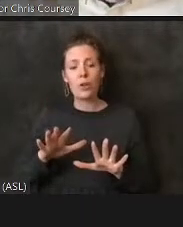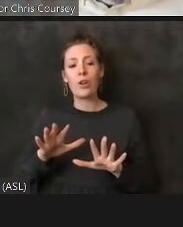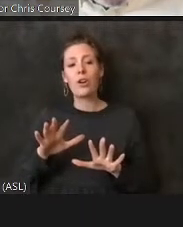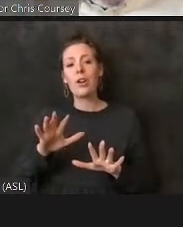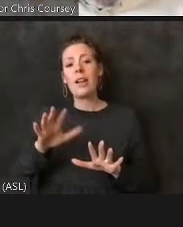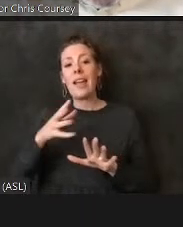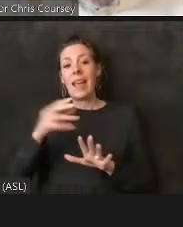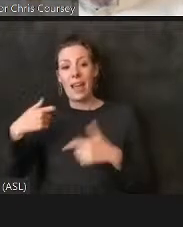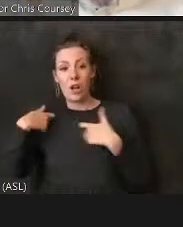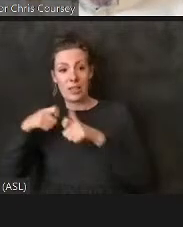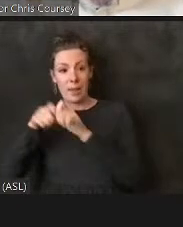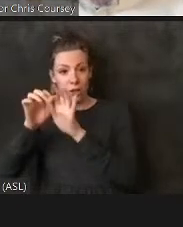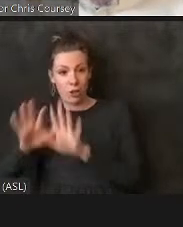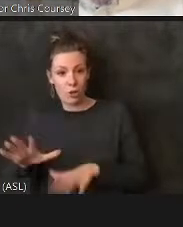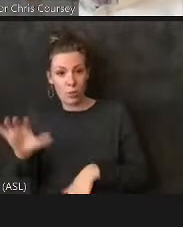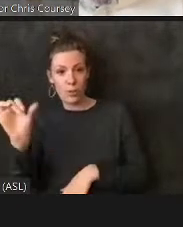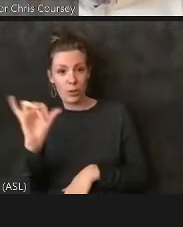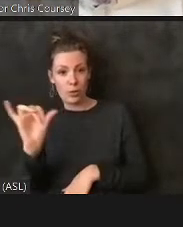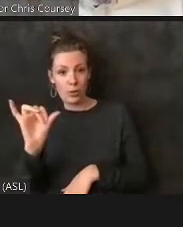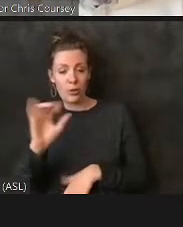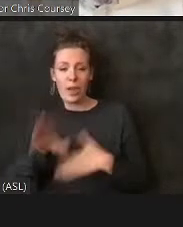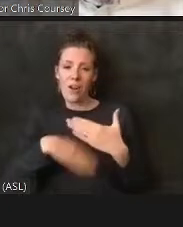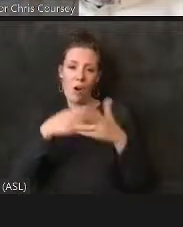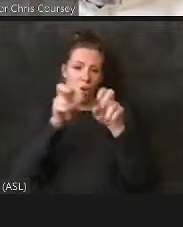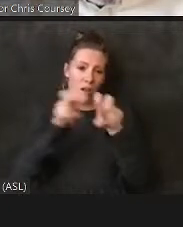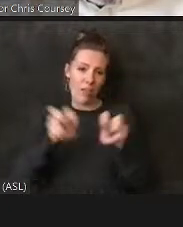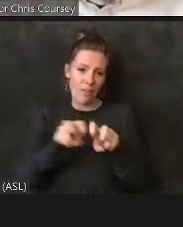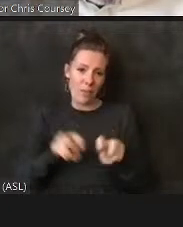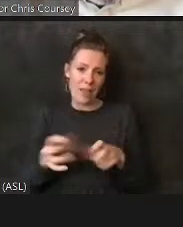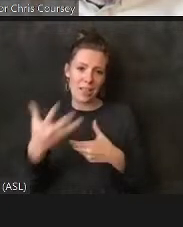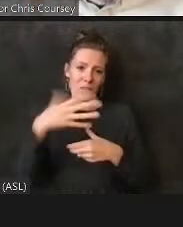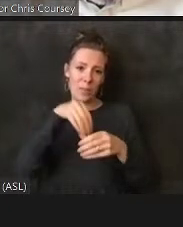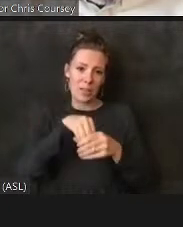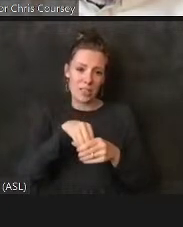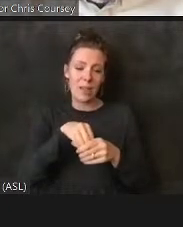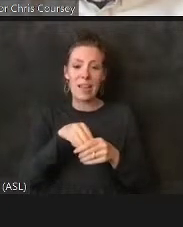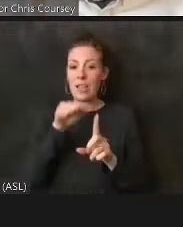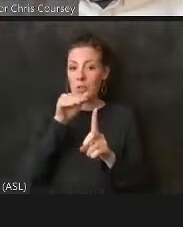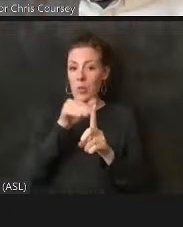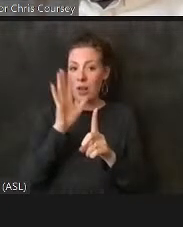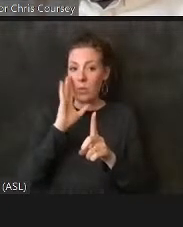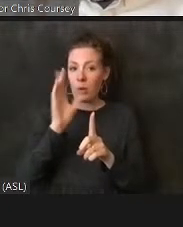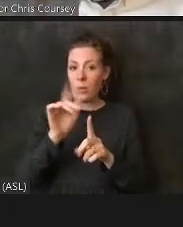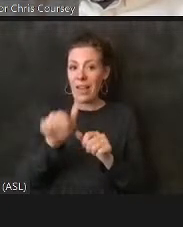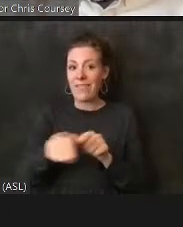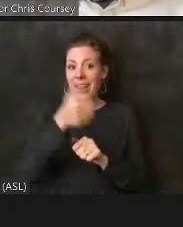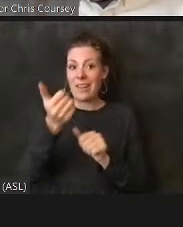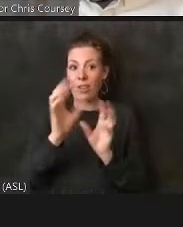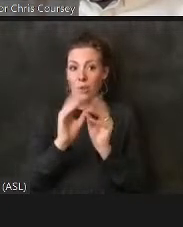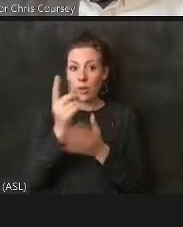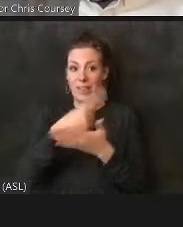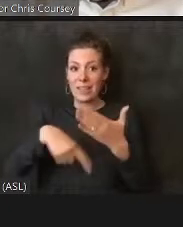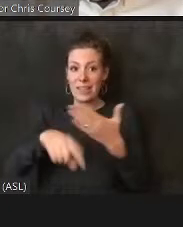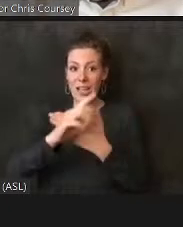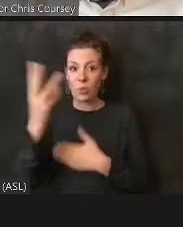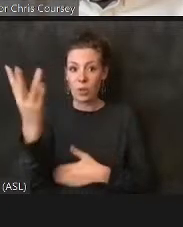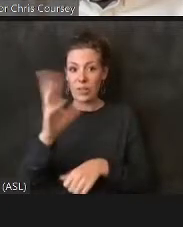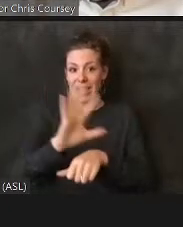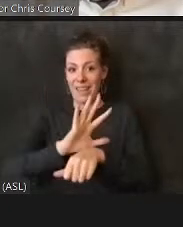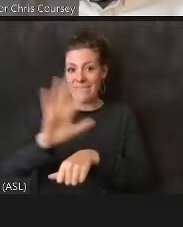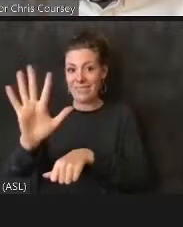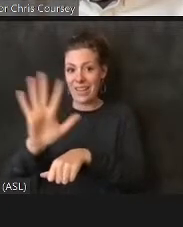as well as our Spanish translators and all of our panelists for participating. As a reminder, we will have another briefing next Wednesday at 5